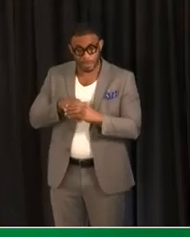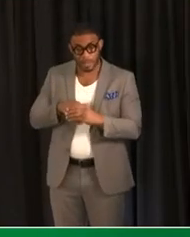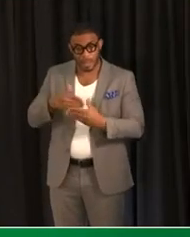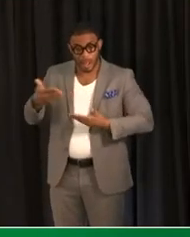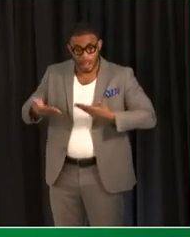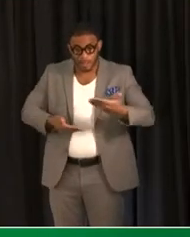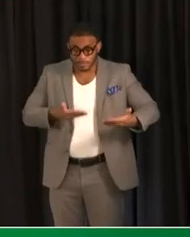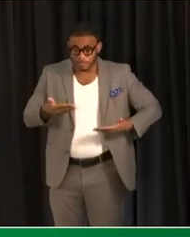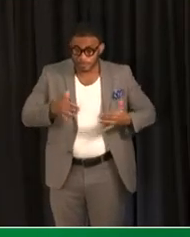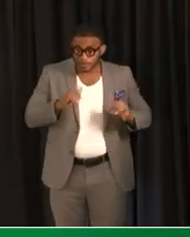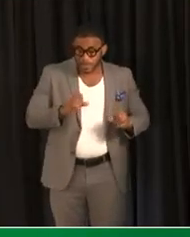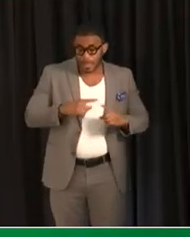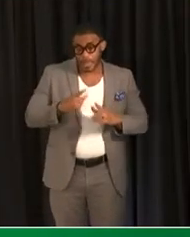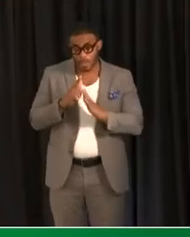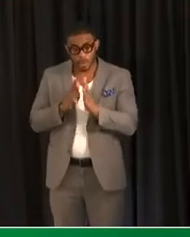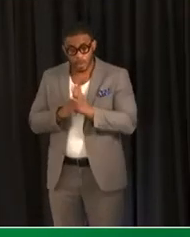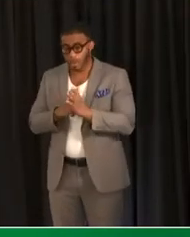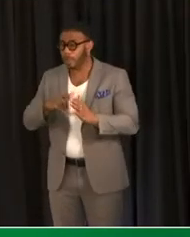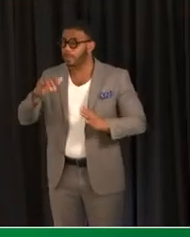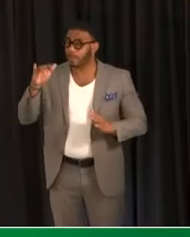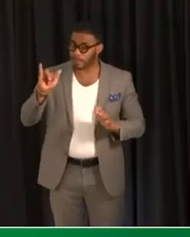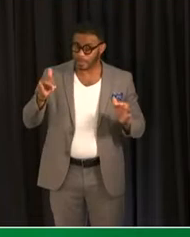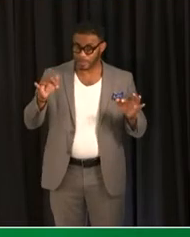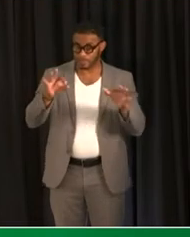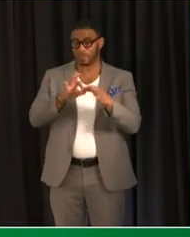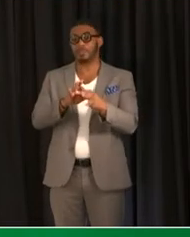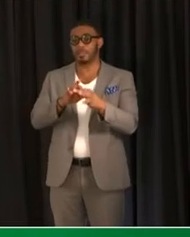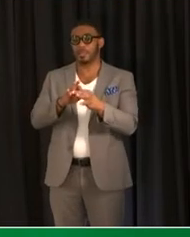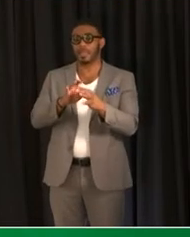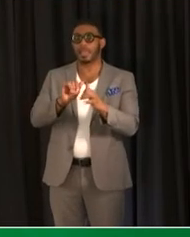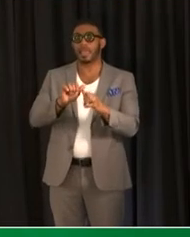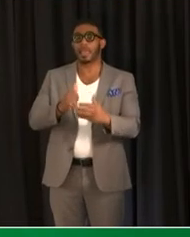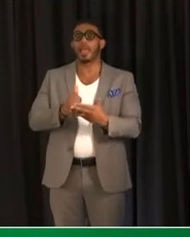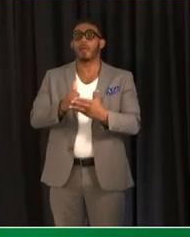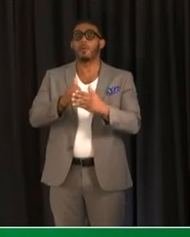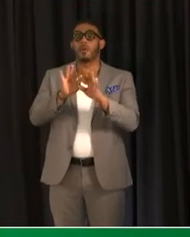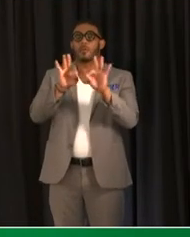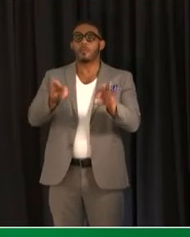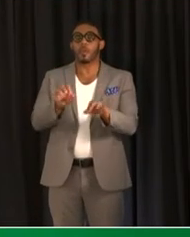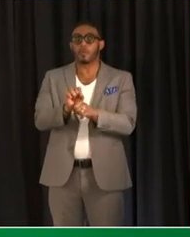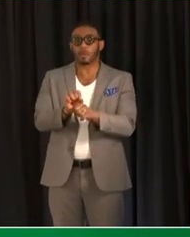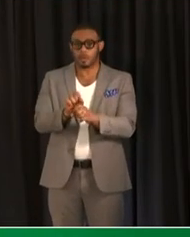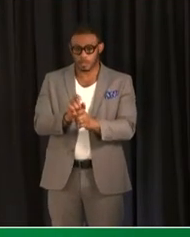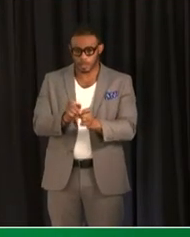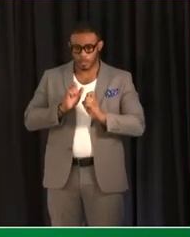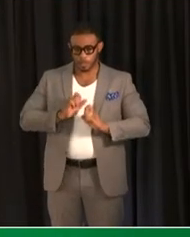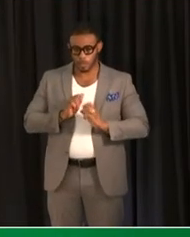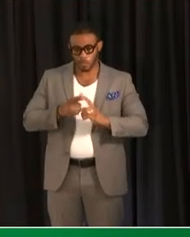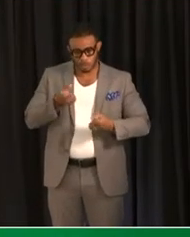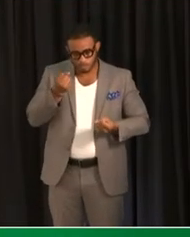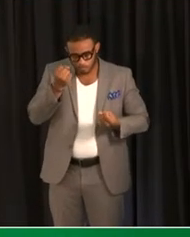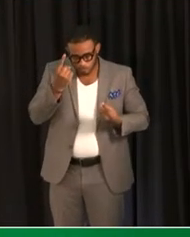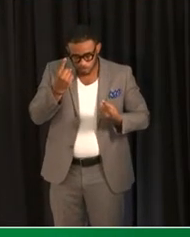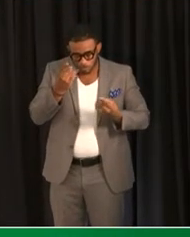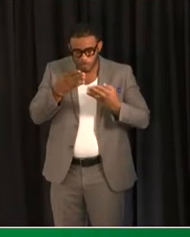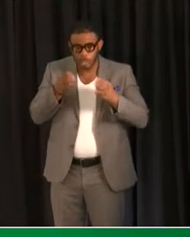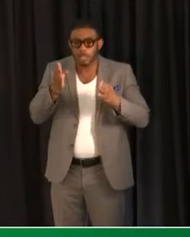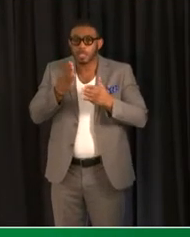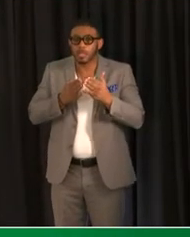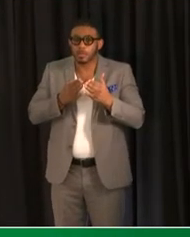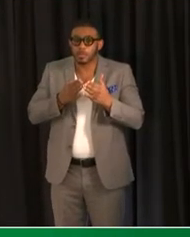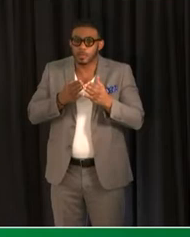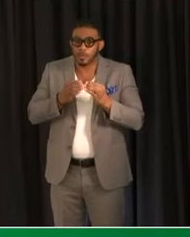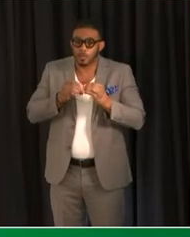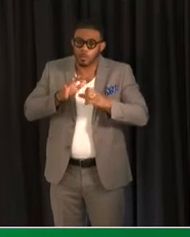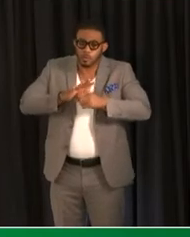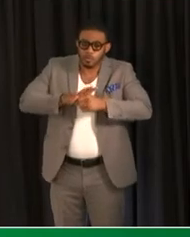background in hospitality and the law, and that framework really provides me with an understanding of